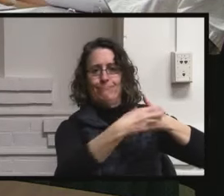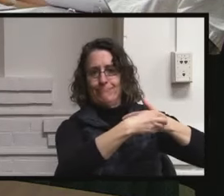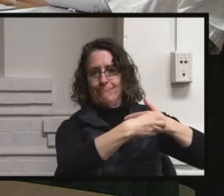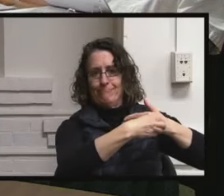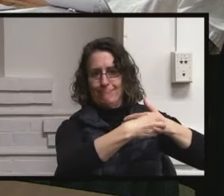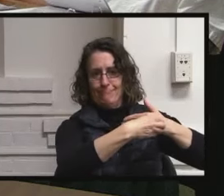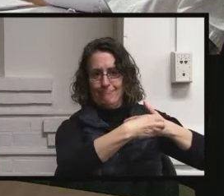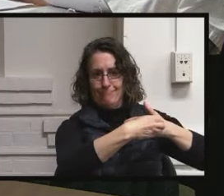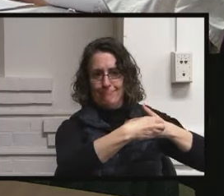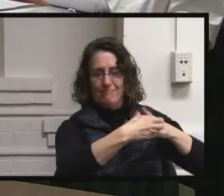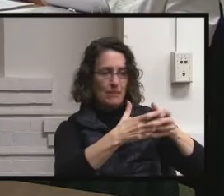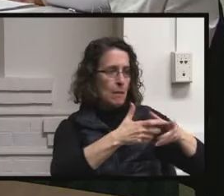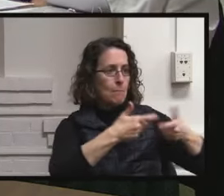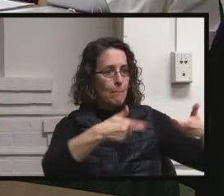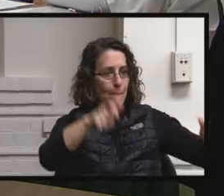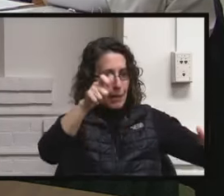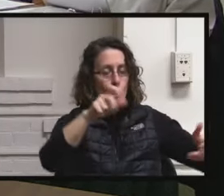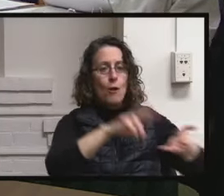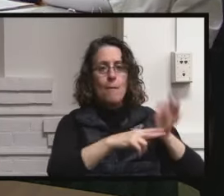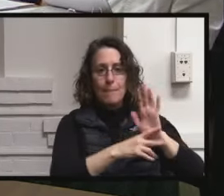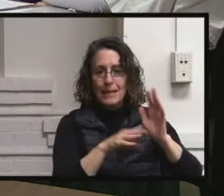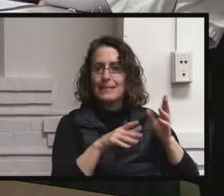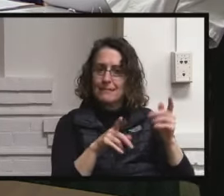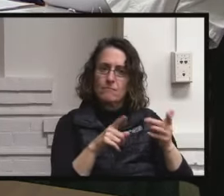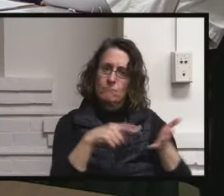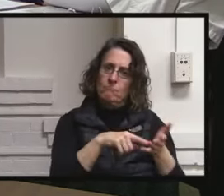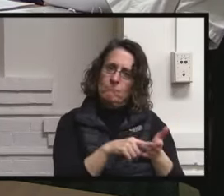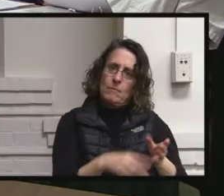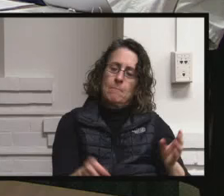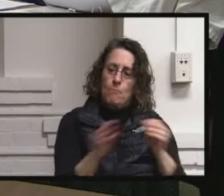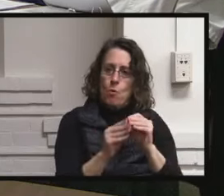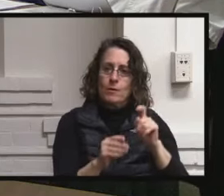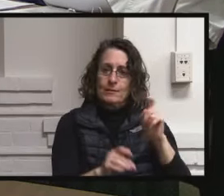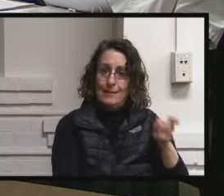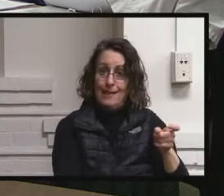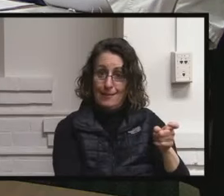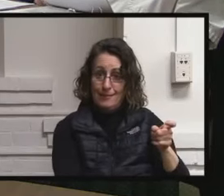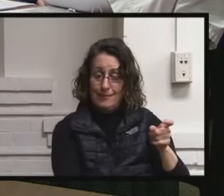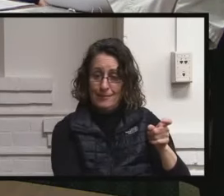facility, and we're going to be